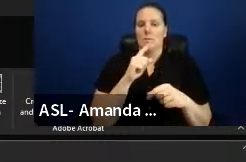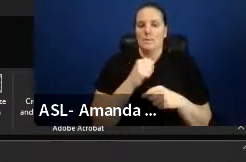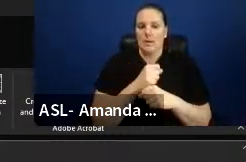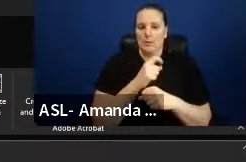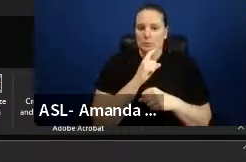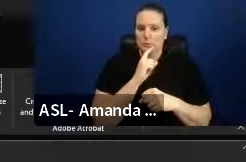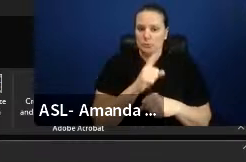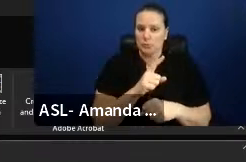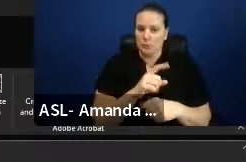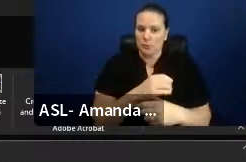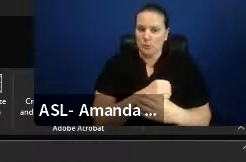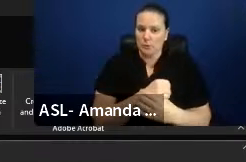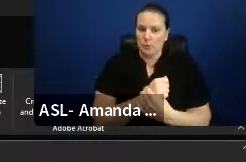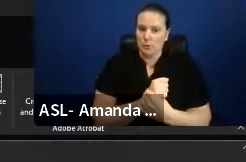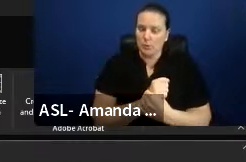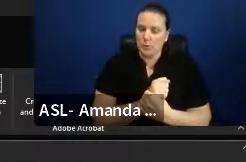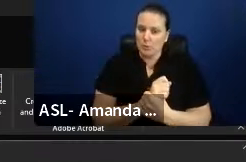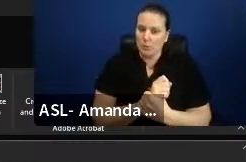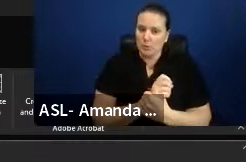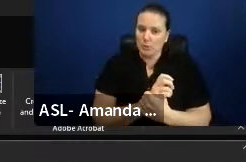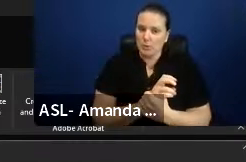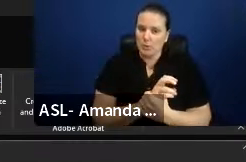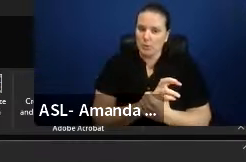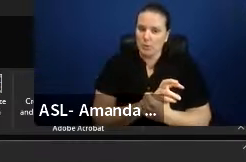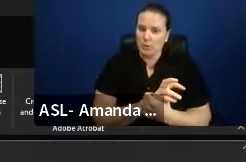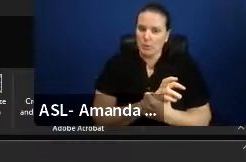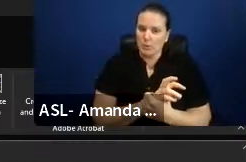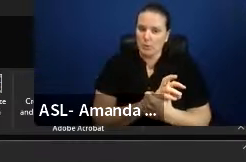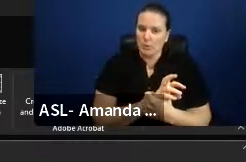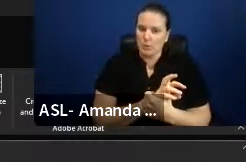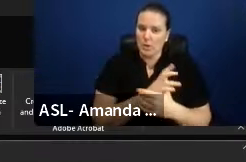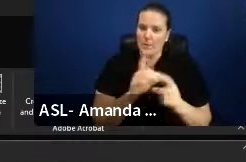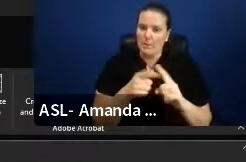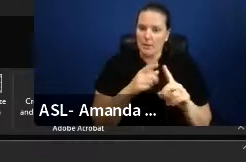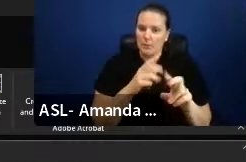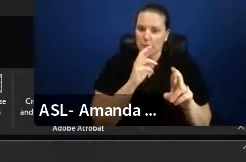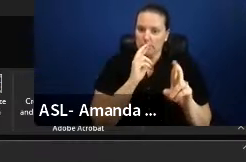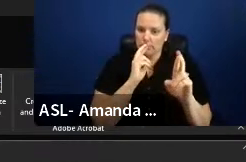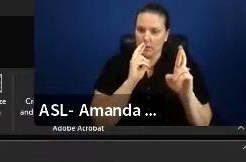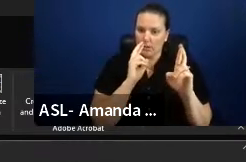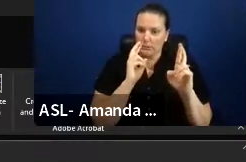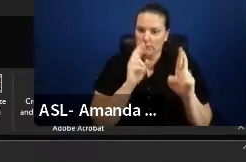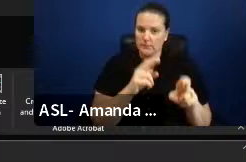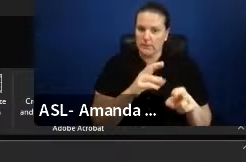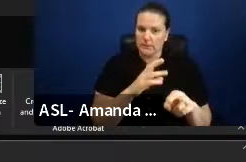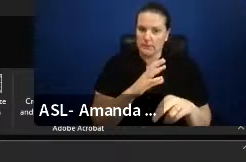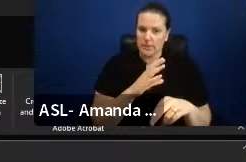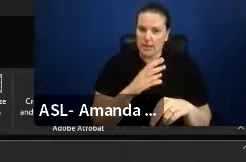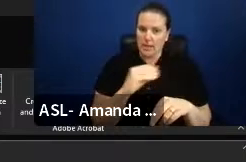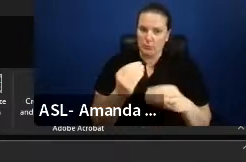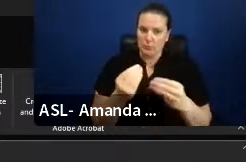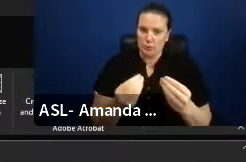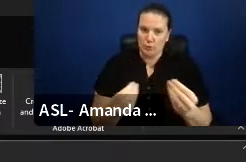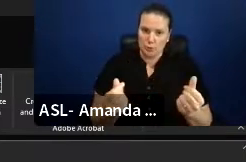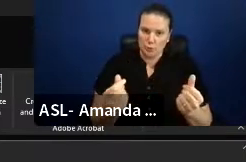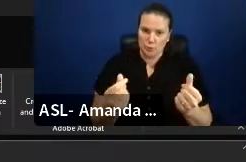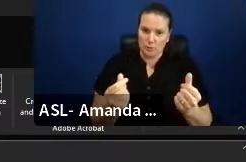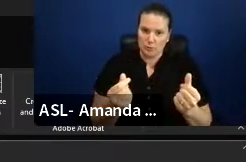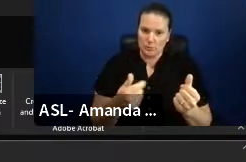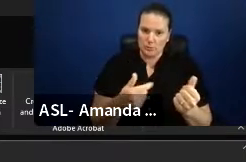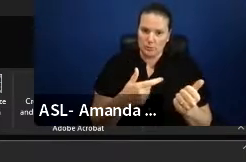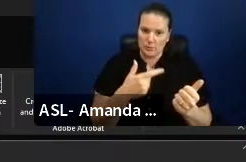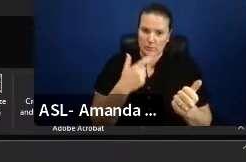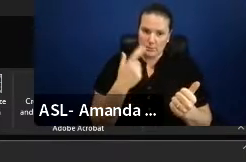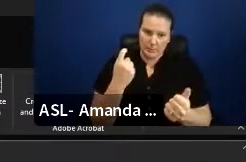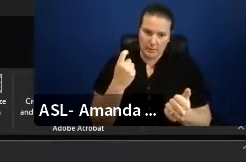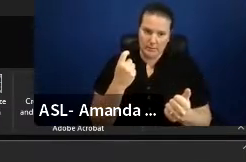intentional and thoughtful about the responsiveness and the resolution, because they may be complaining